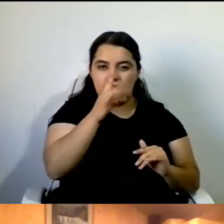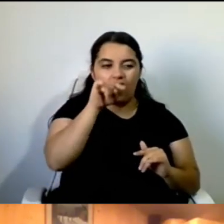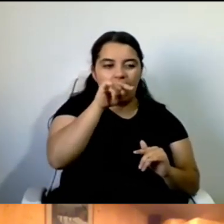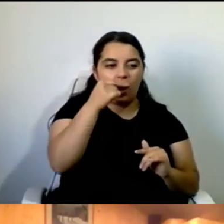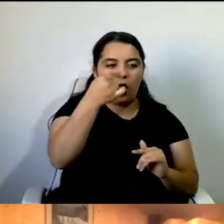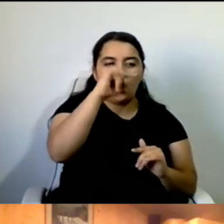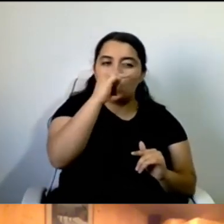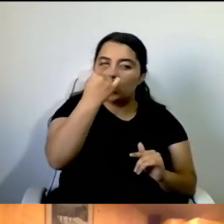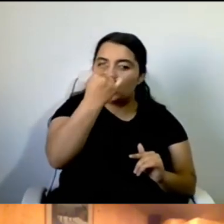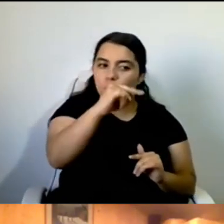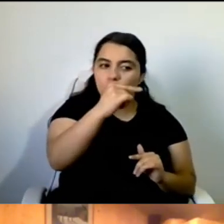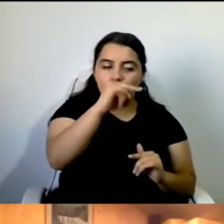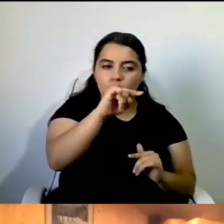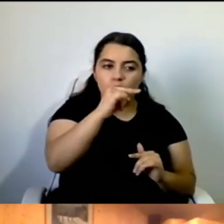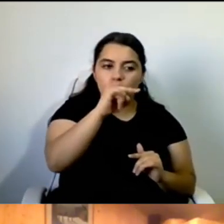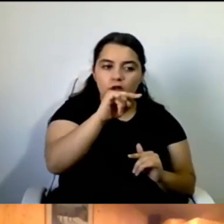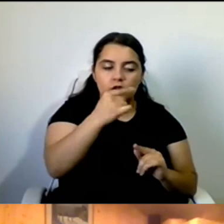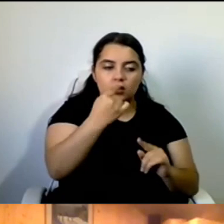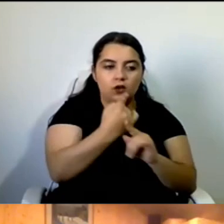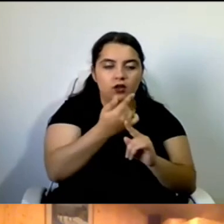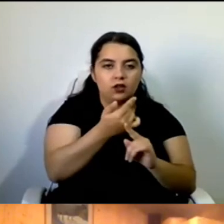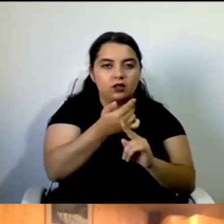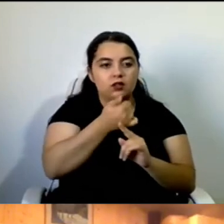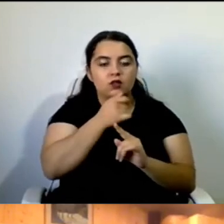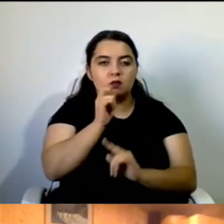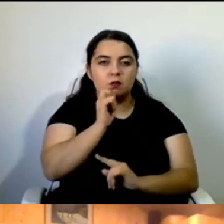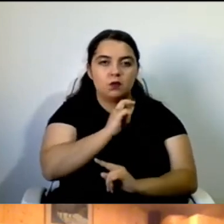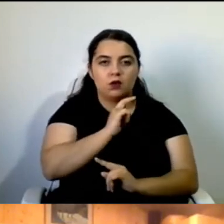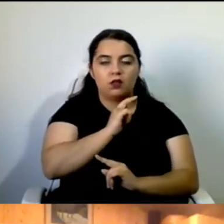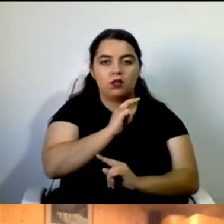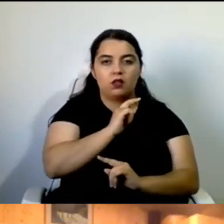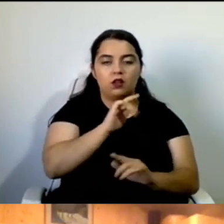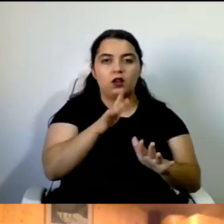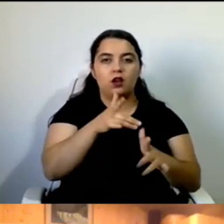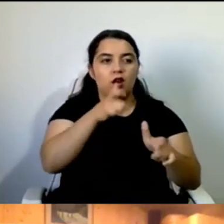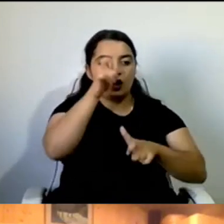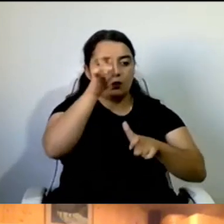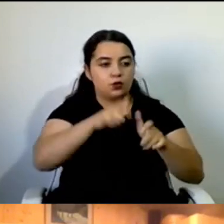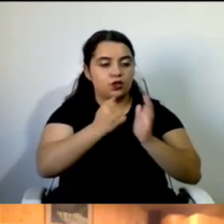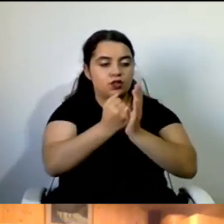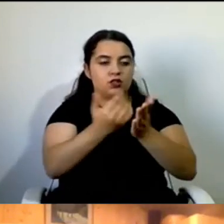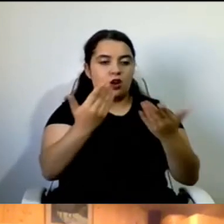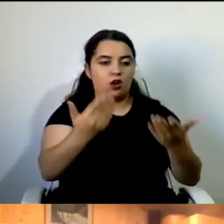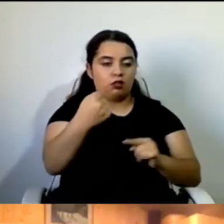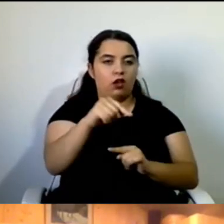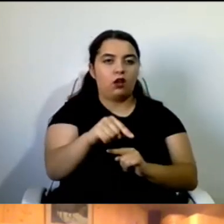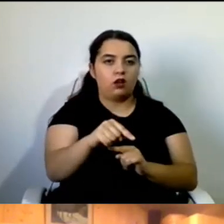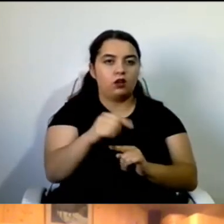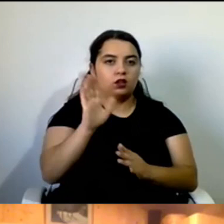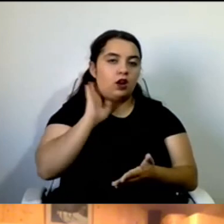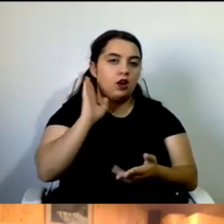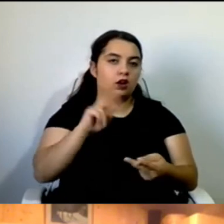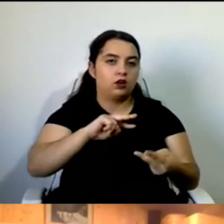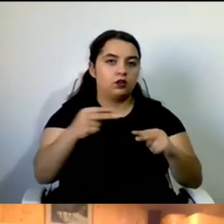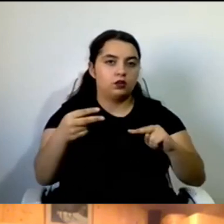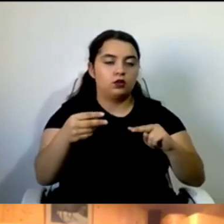the people who now have assistance in the municipality, if they are going to be moved up to the national level, and if